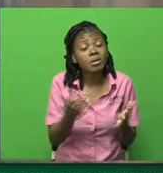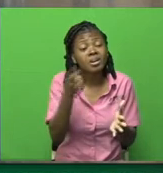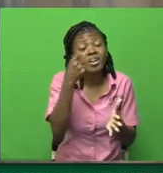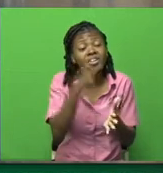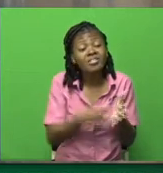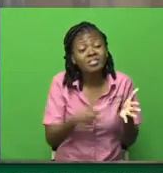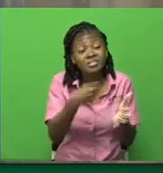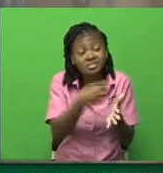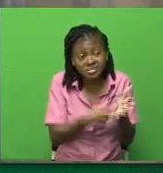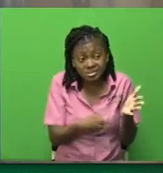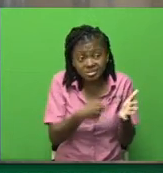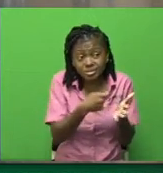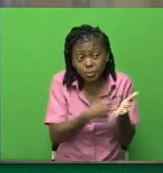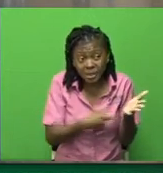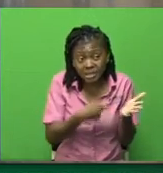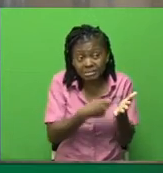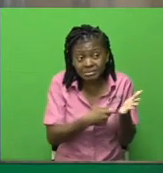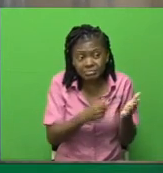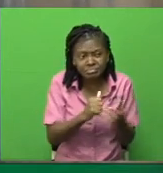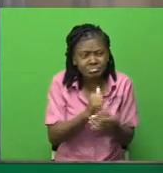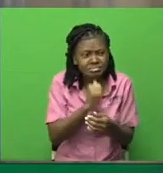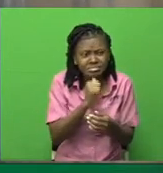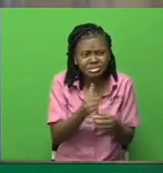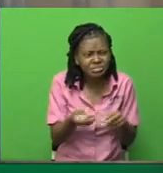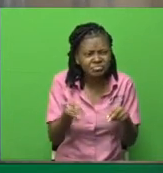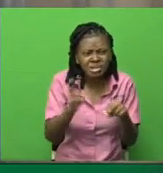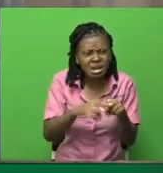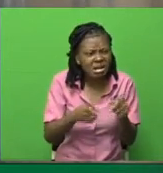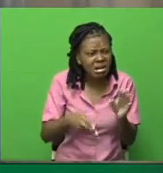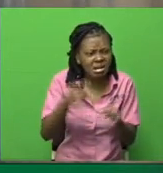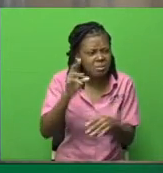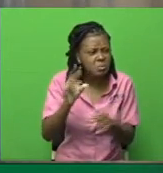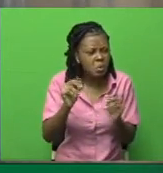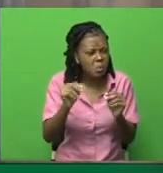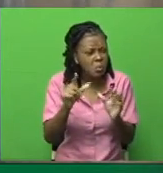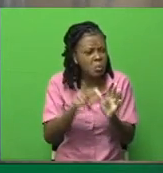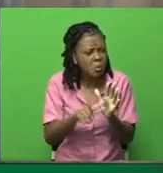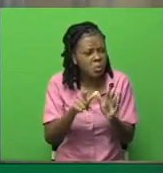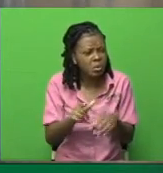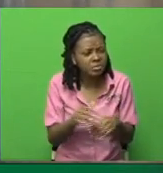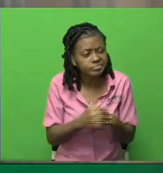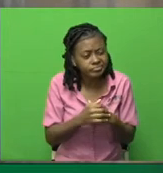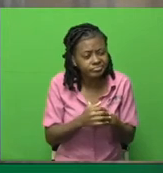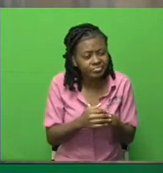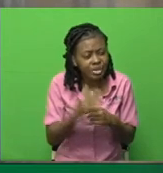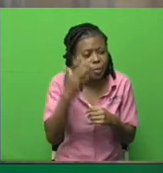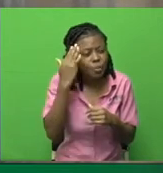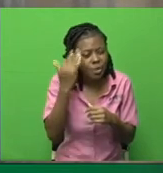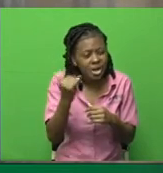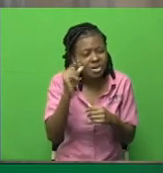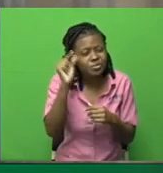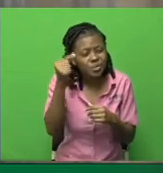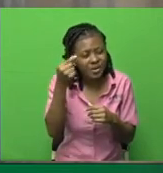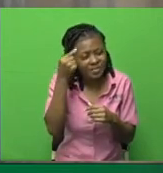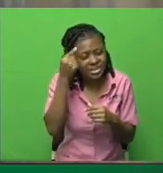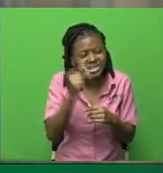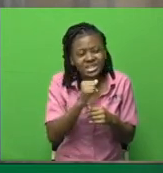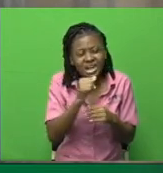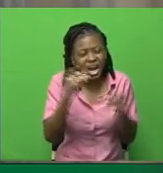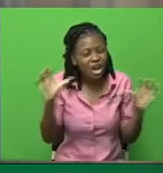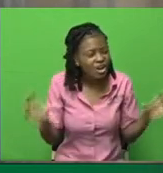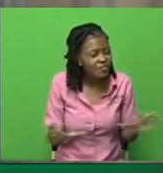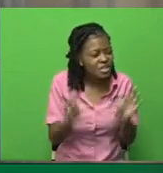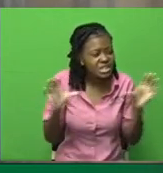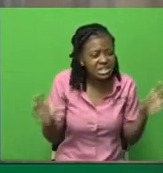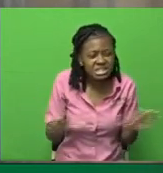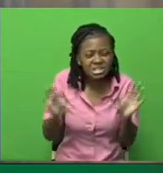its policies has been low this is why they have taken absolutely no action in any way